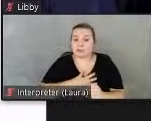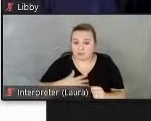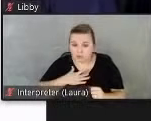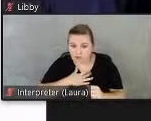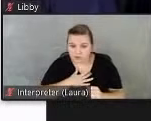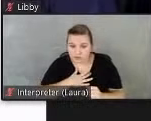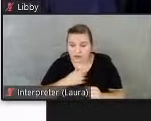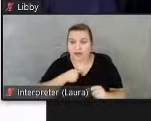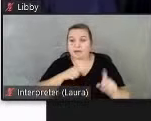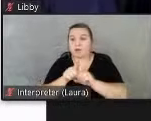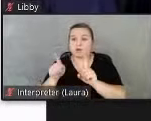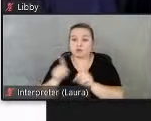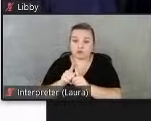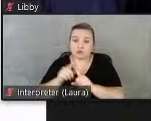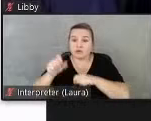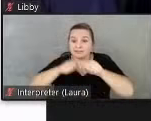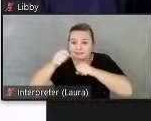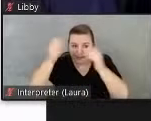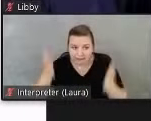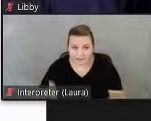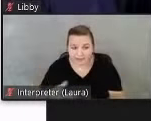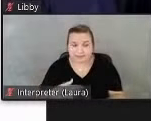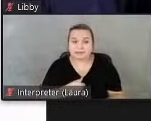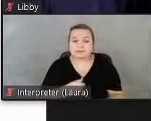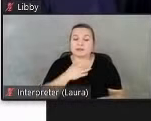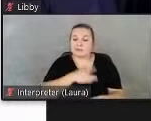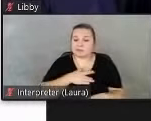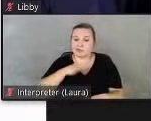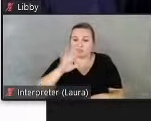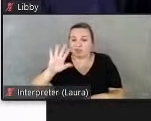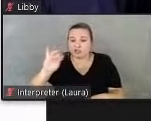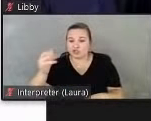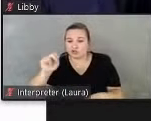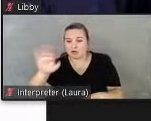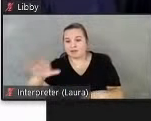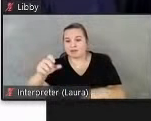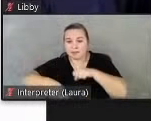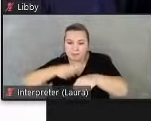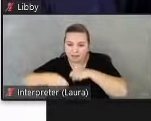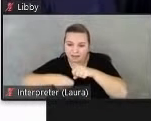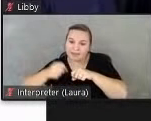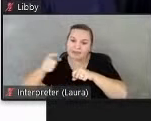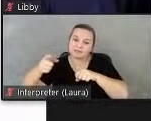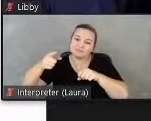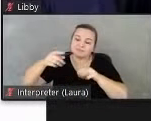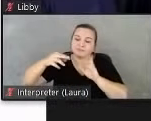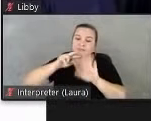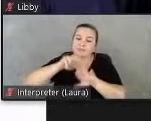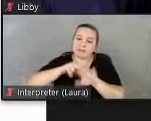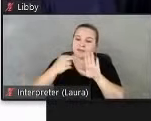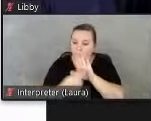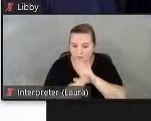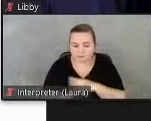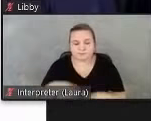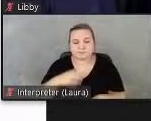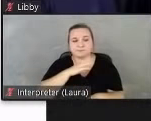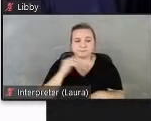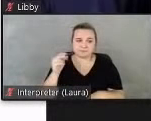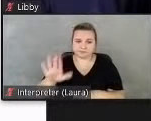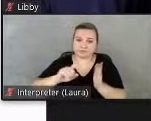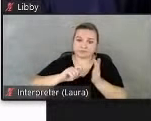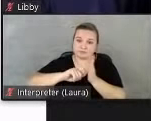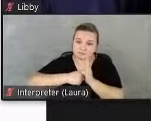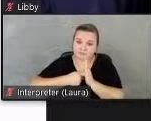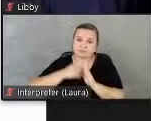I'm also a cyclist, and I appreciate Sean's emphasis on biking and UDL on that, and his emphasis on talking about